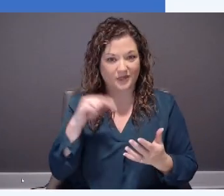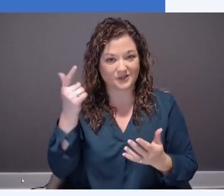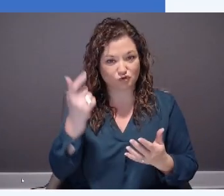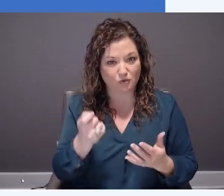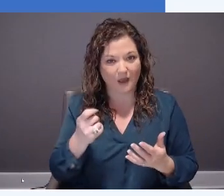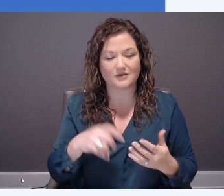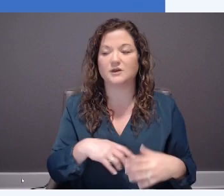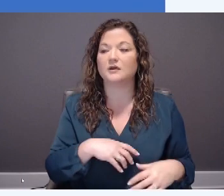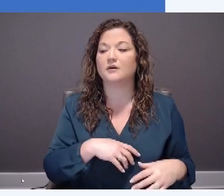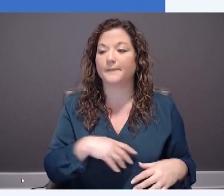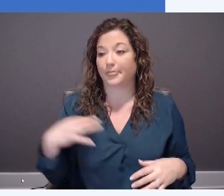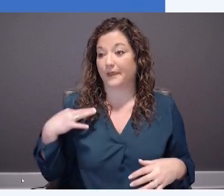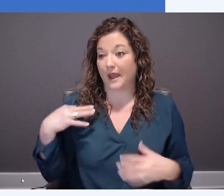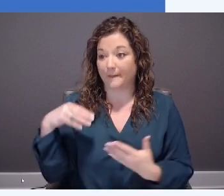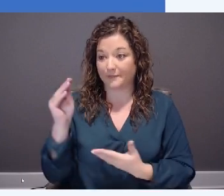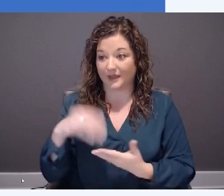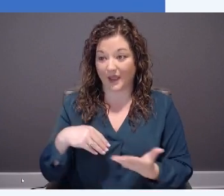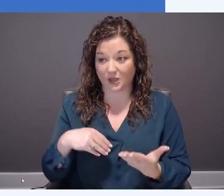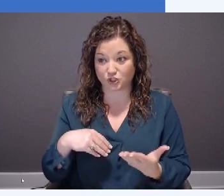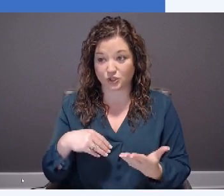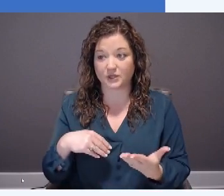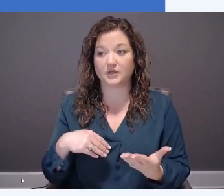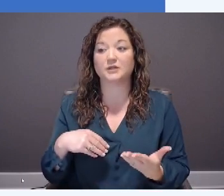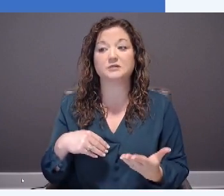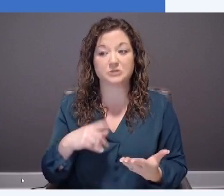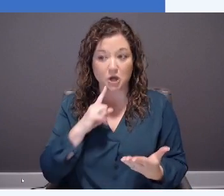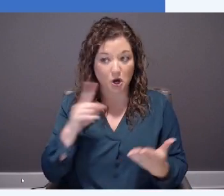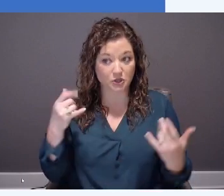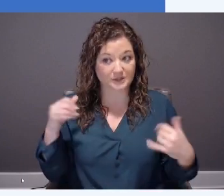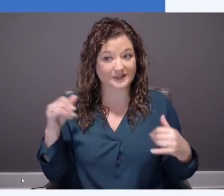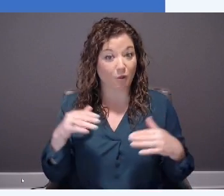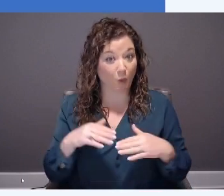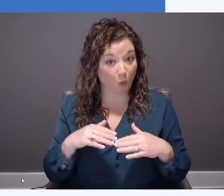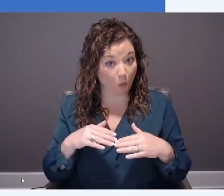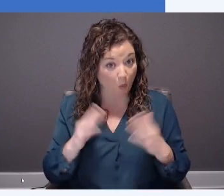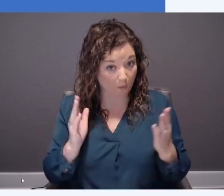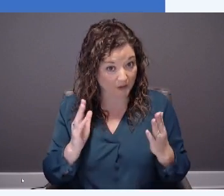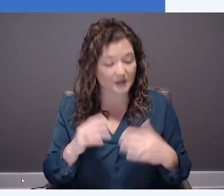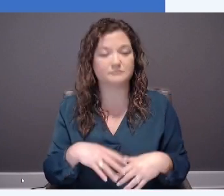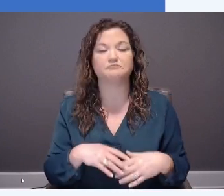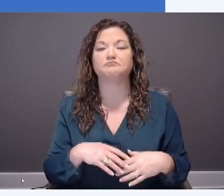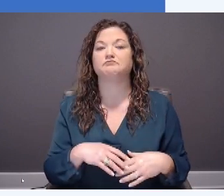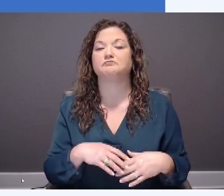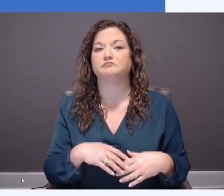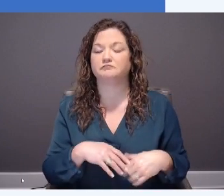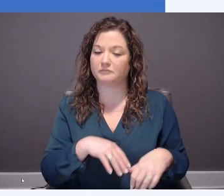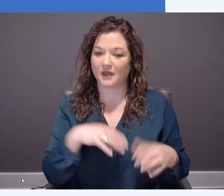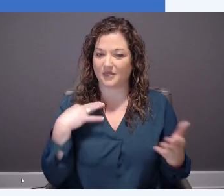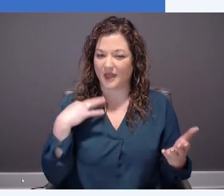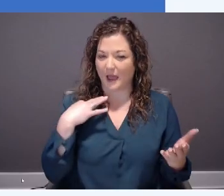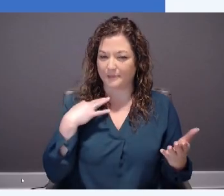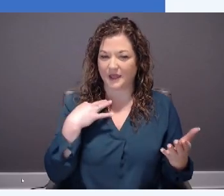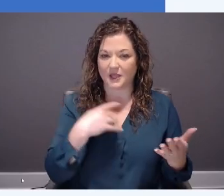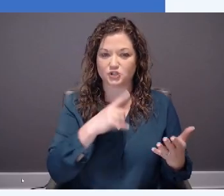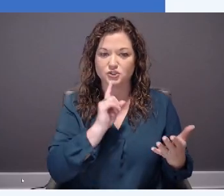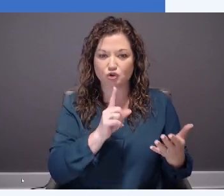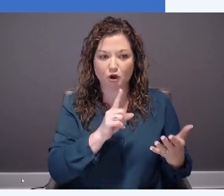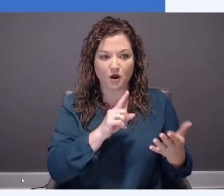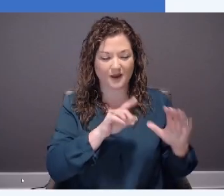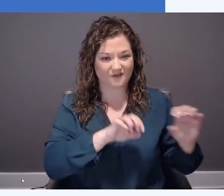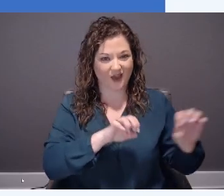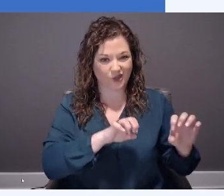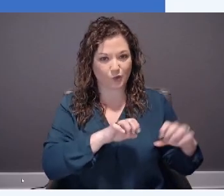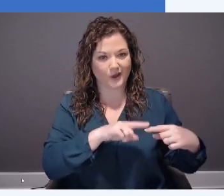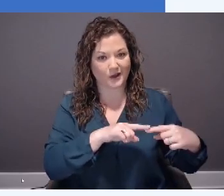The applications are actually still open. They're evaluating the applications on a rolling basis, and the deadline, the final